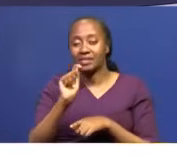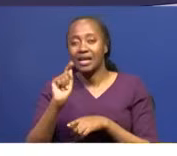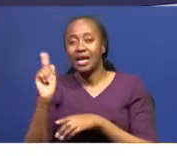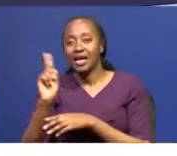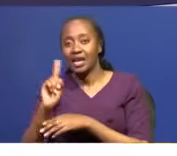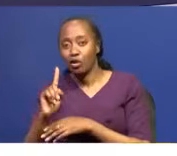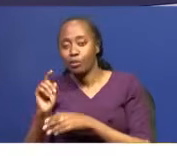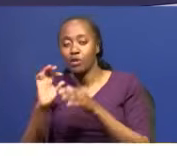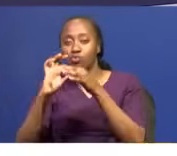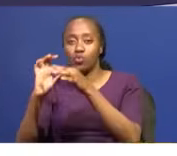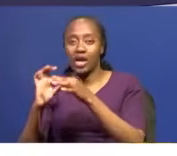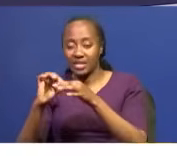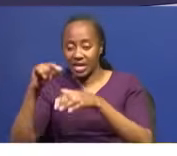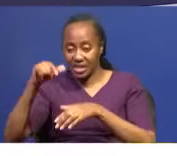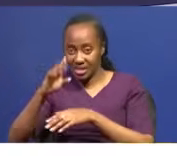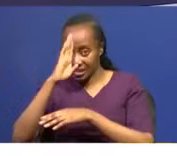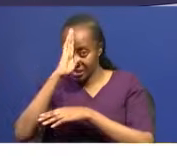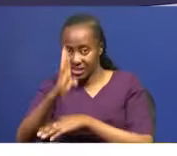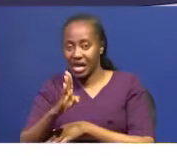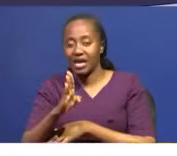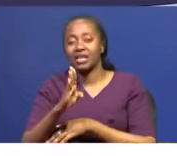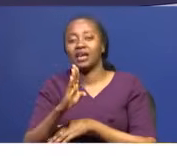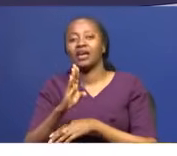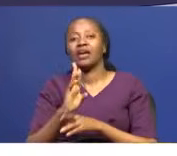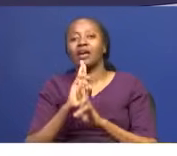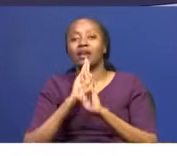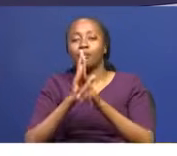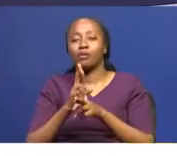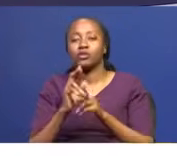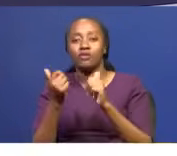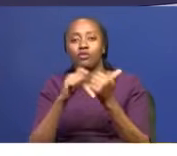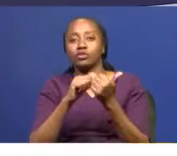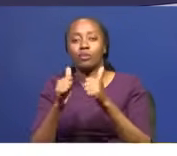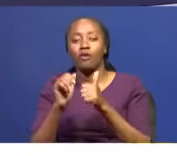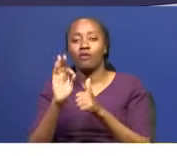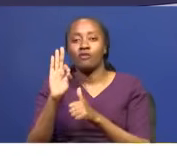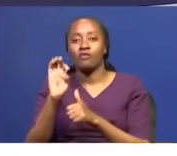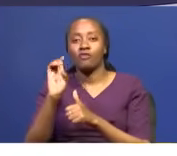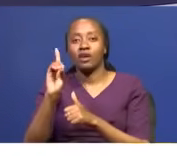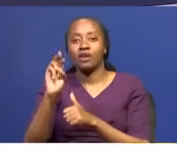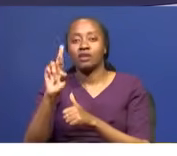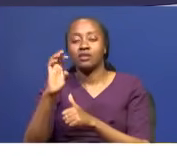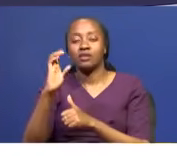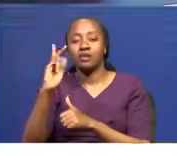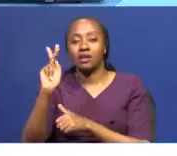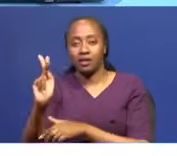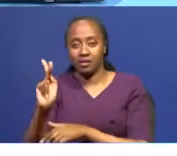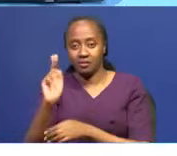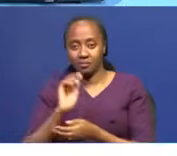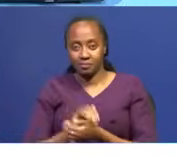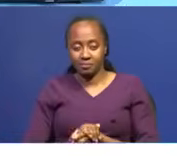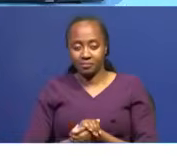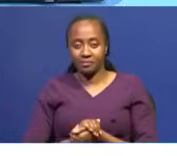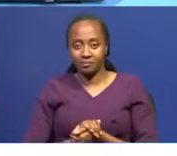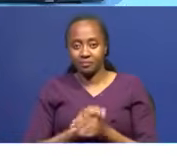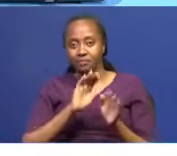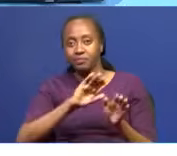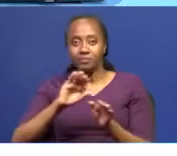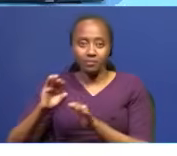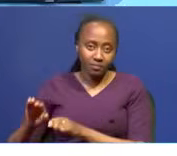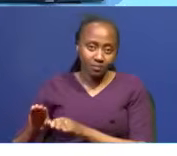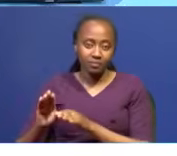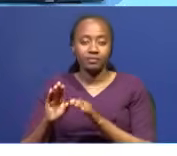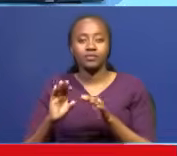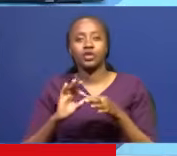action this Sunday. Reporting for Prime Edition Sports, my name is Frederick Mwoki. The United